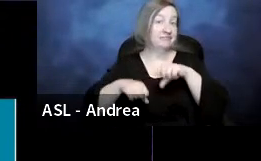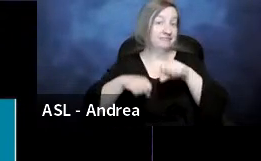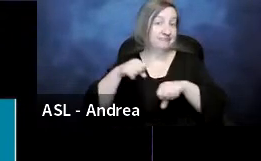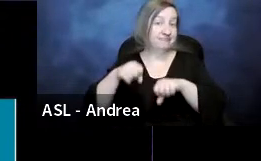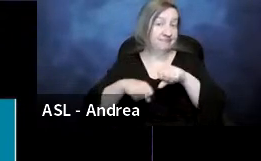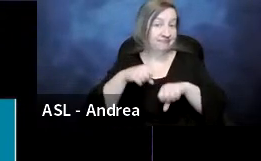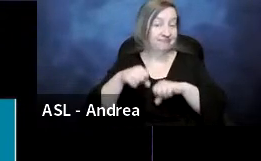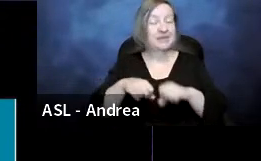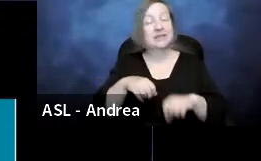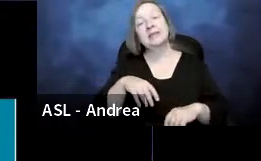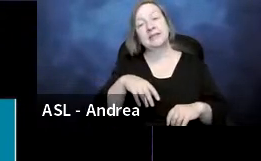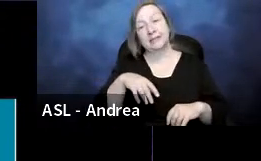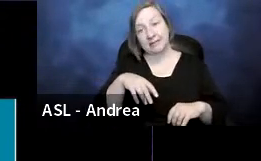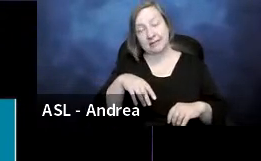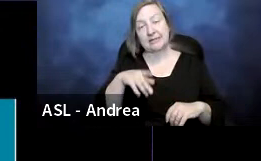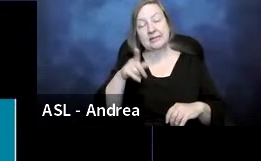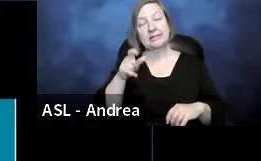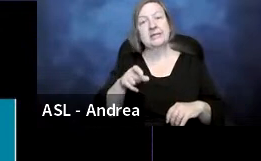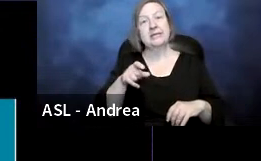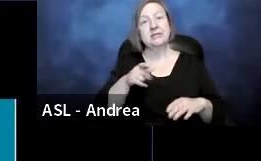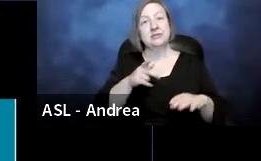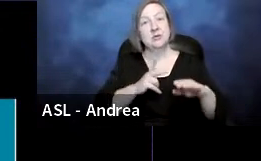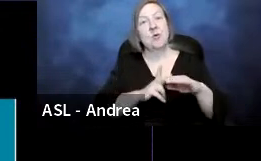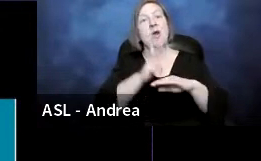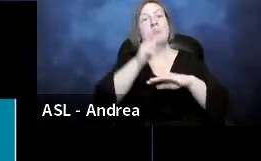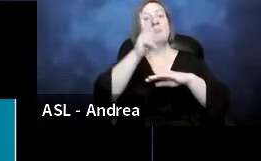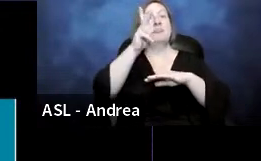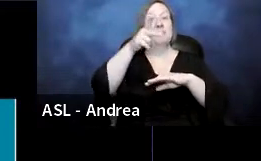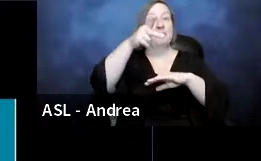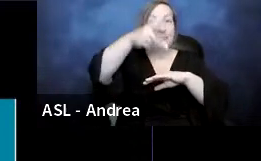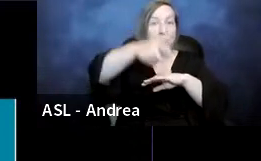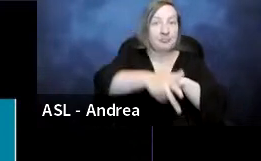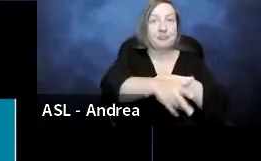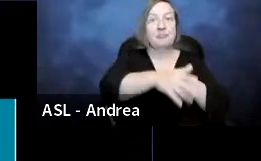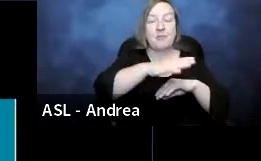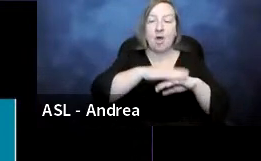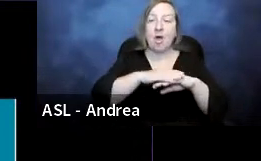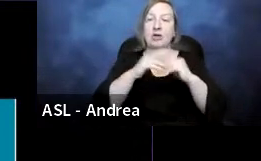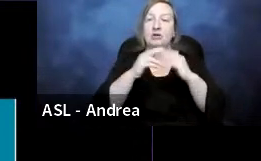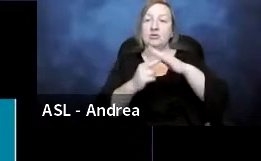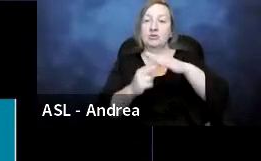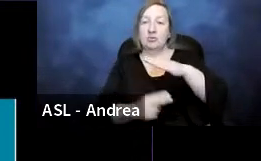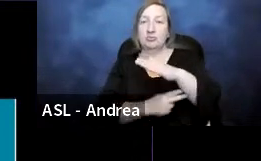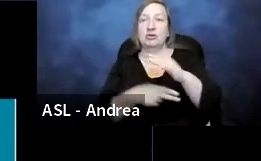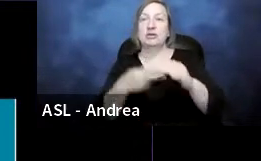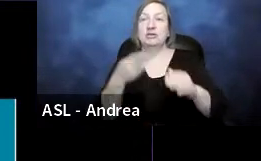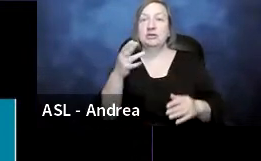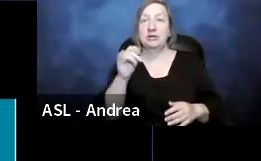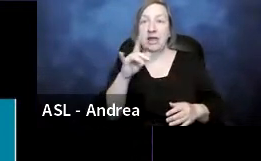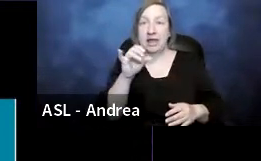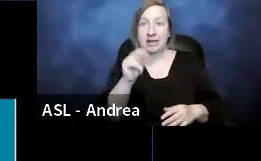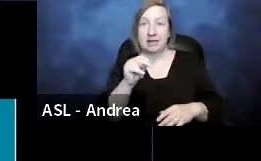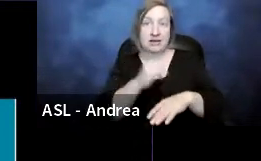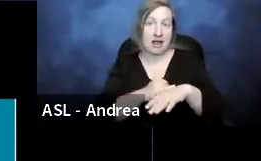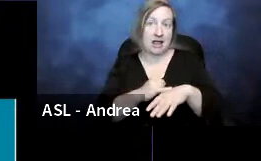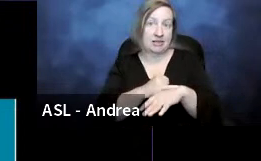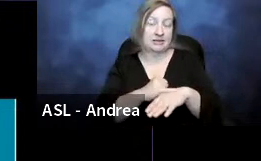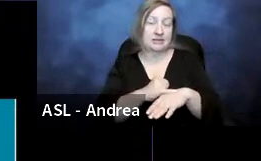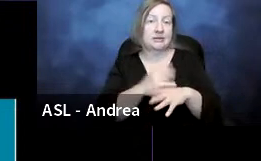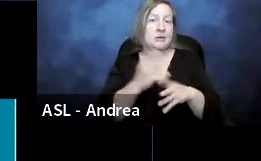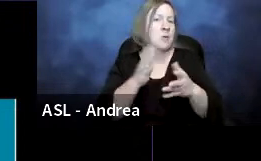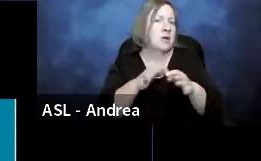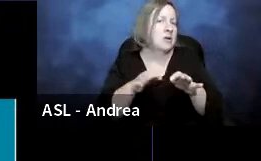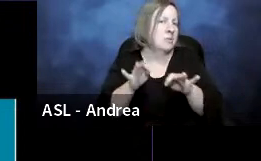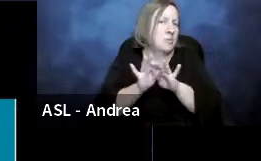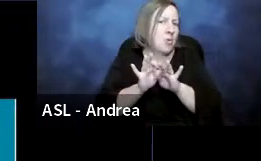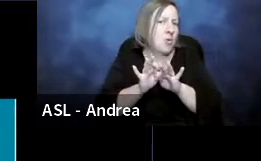commuter in this case, who needs to go up the ramps onto the bridge on Hayden Island. And the question is,